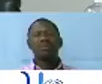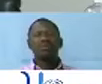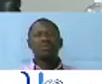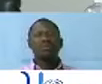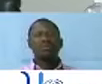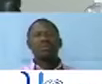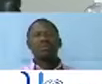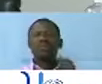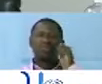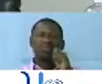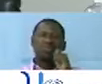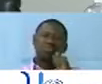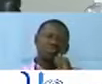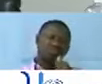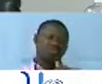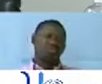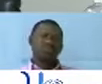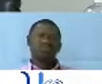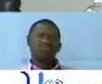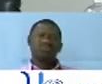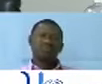so?